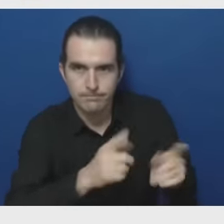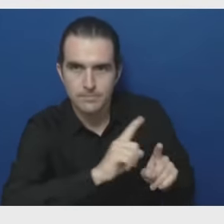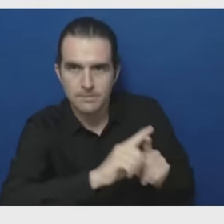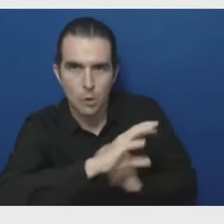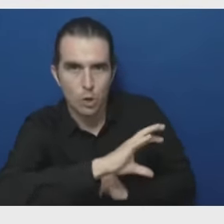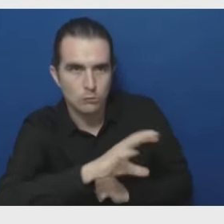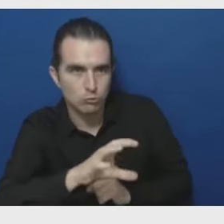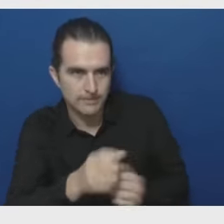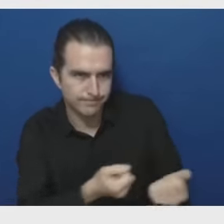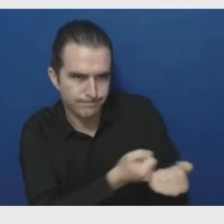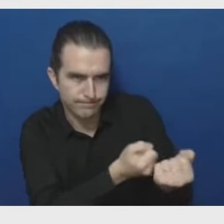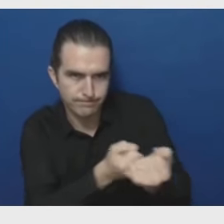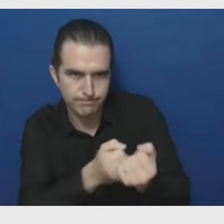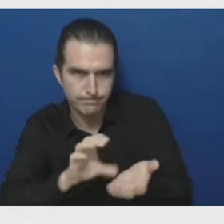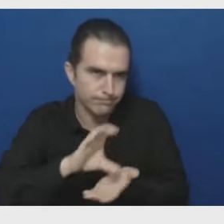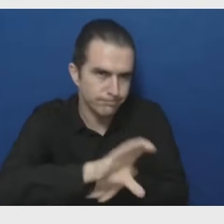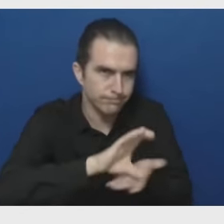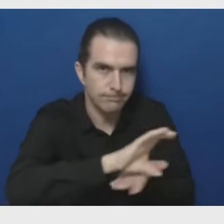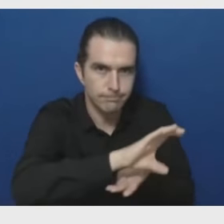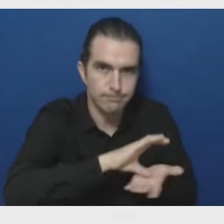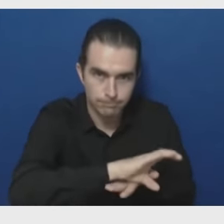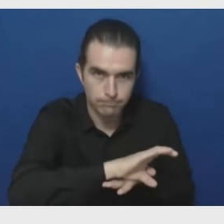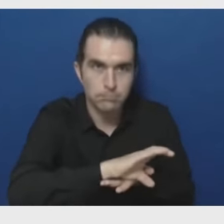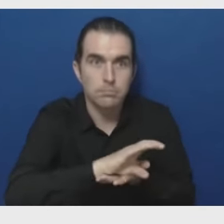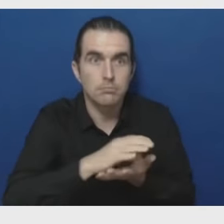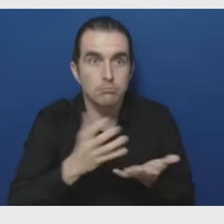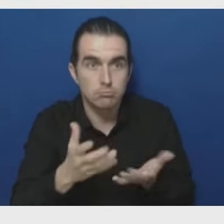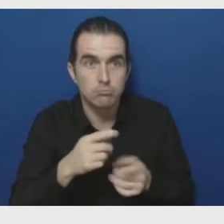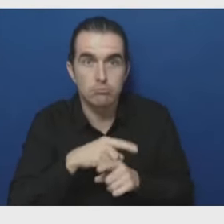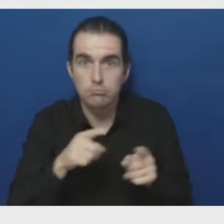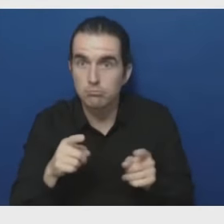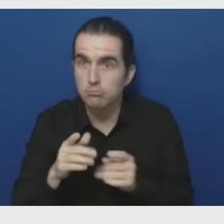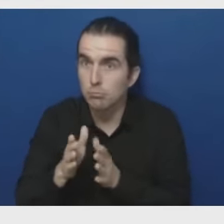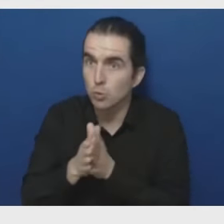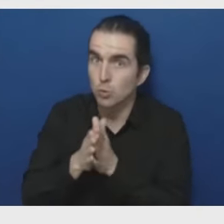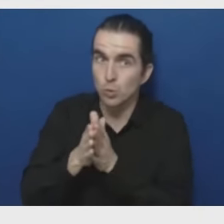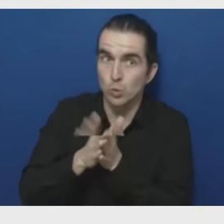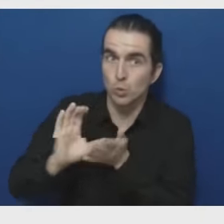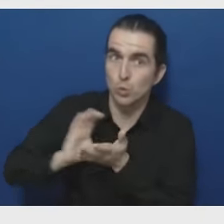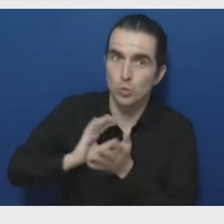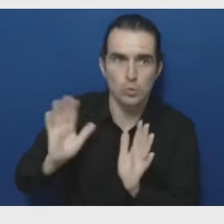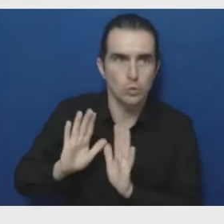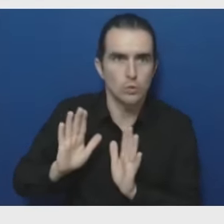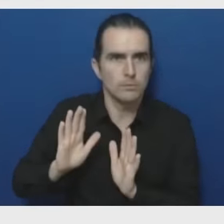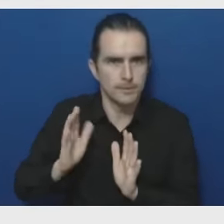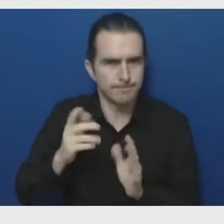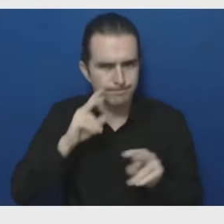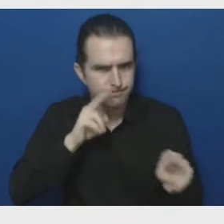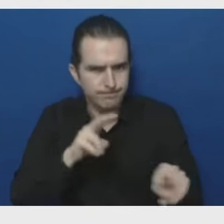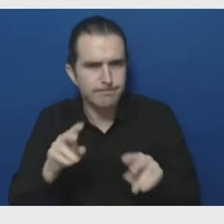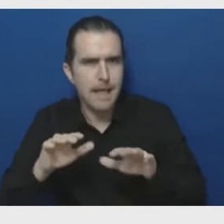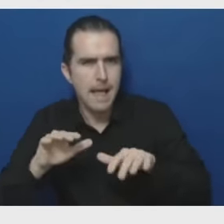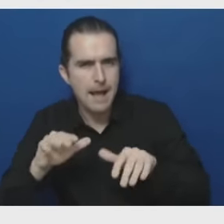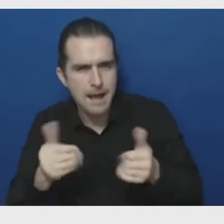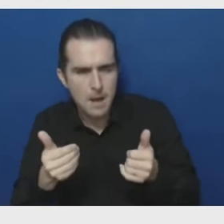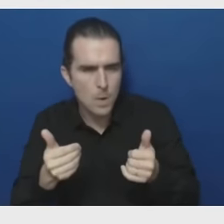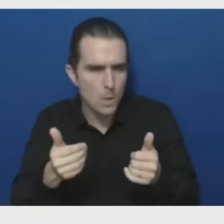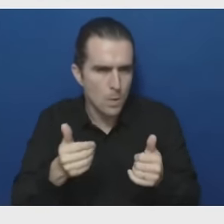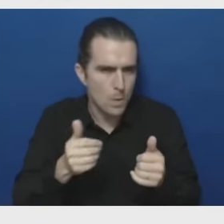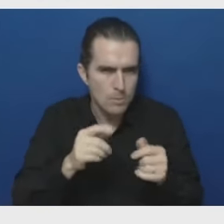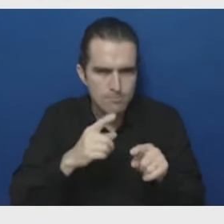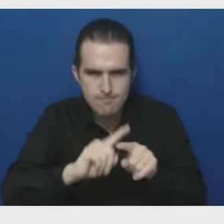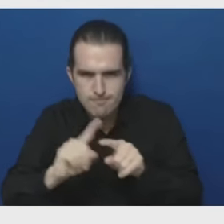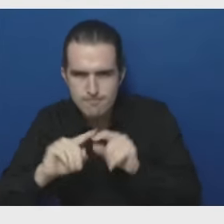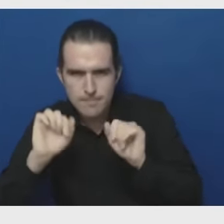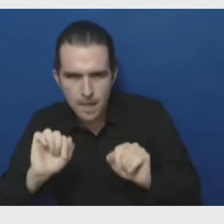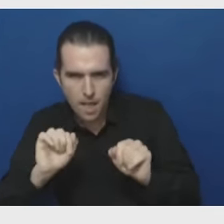really defeating to provide adaptation finance as loans for countries whose level of financial and